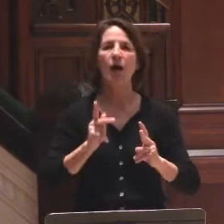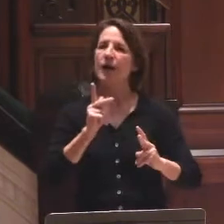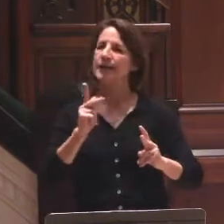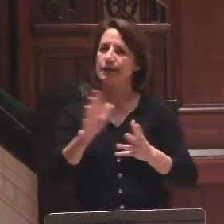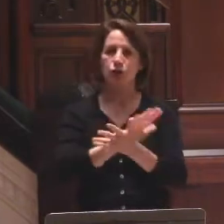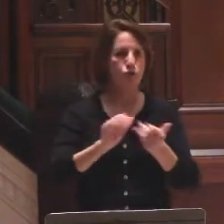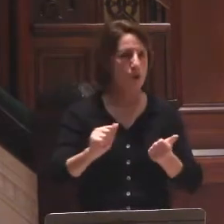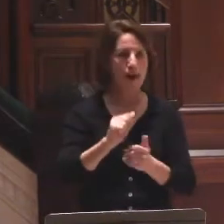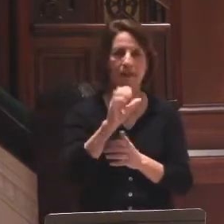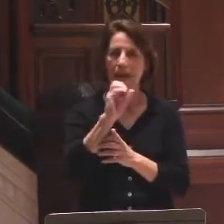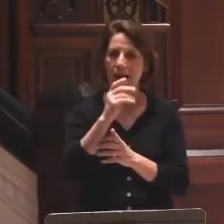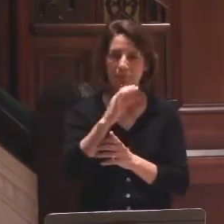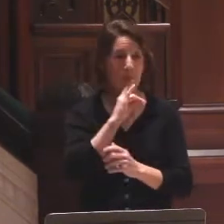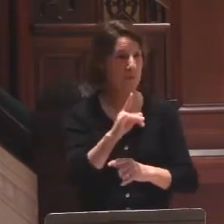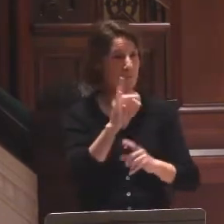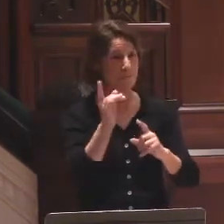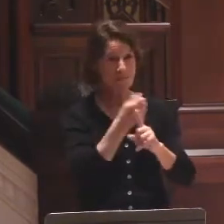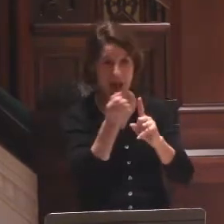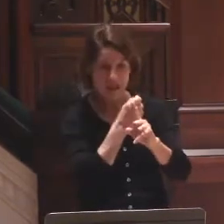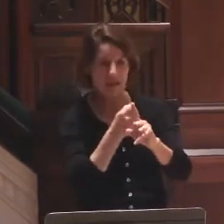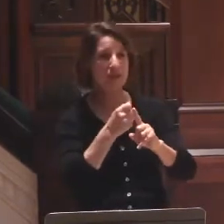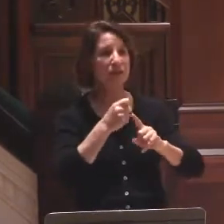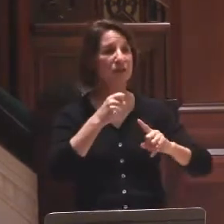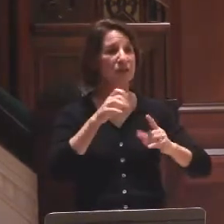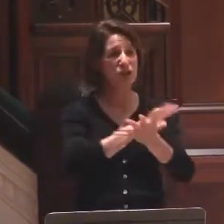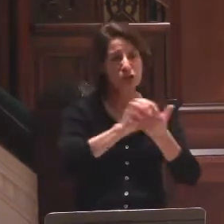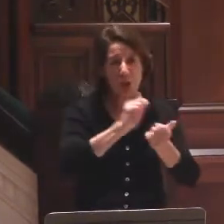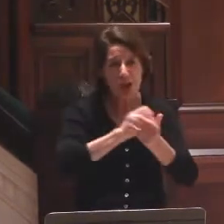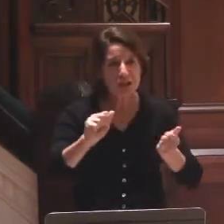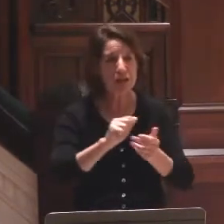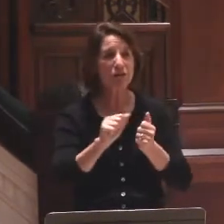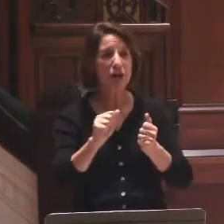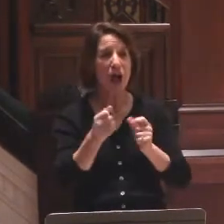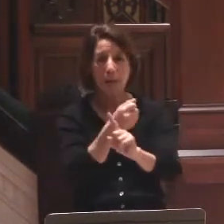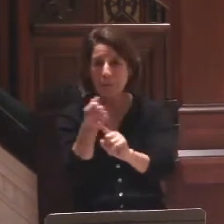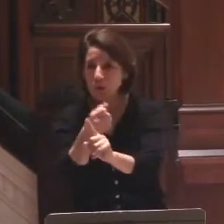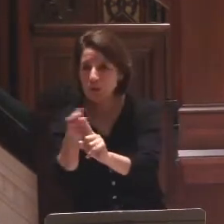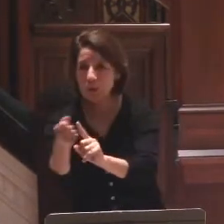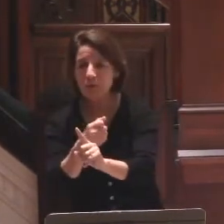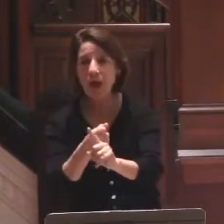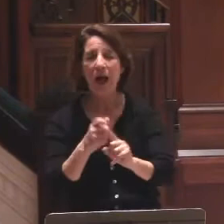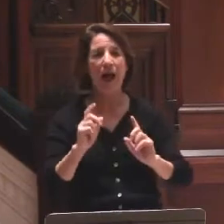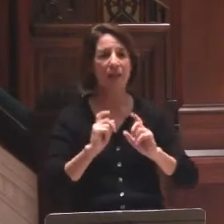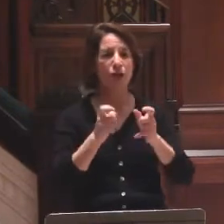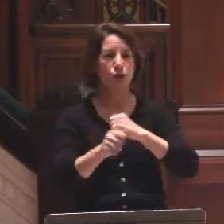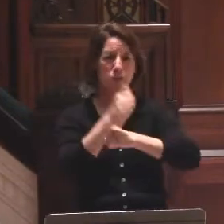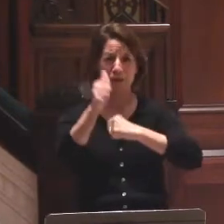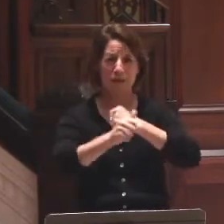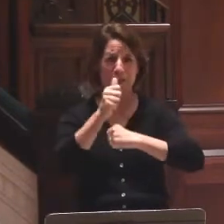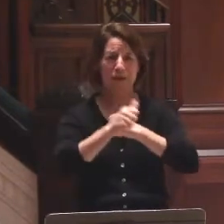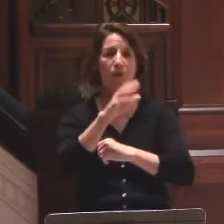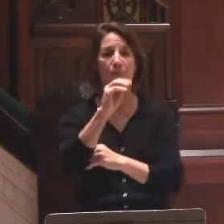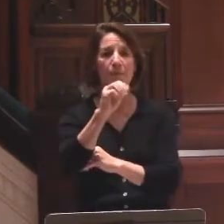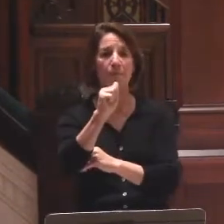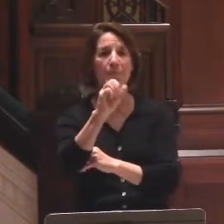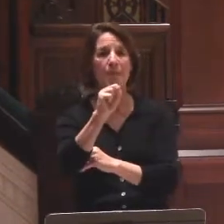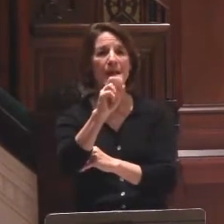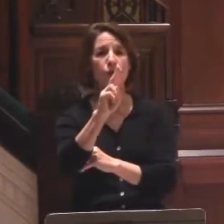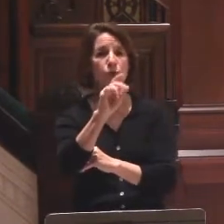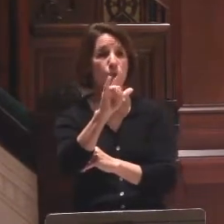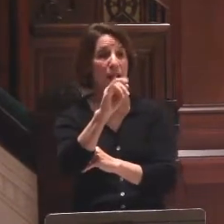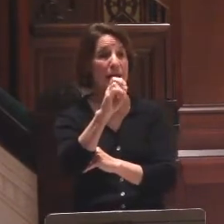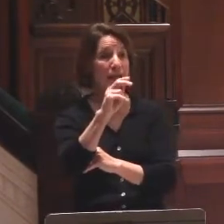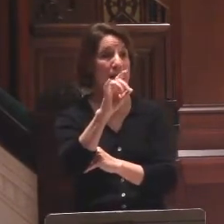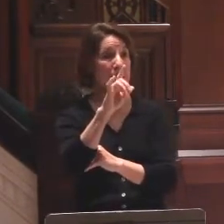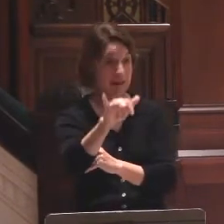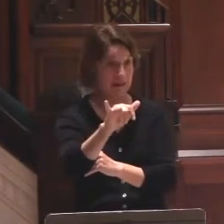They were violent, destructive, abusive. They showed a toxic masculinity and macho power. On the